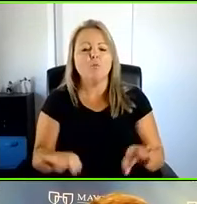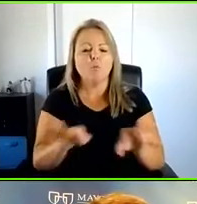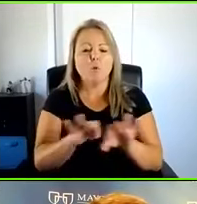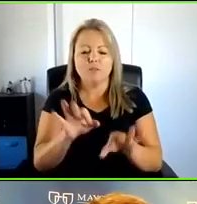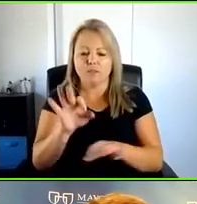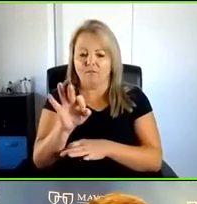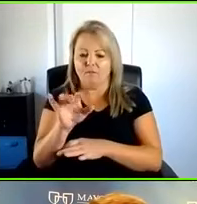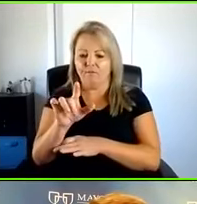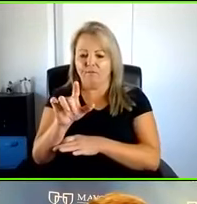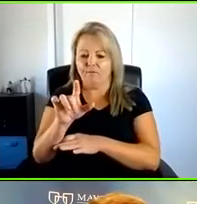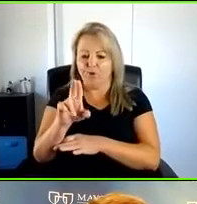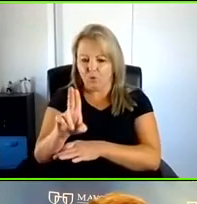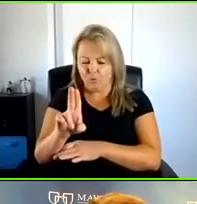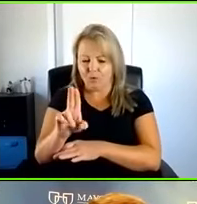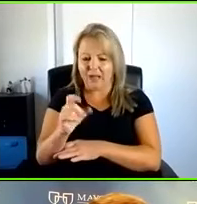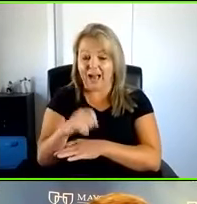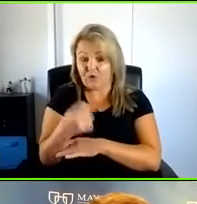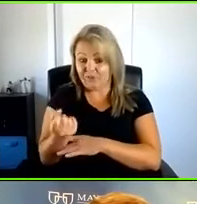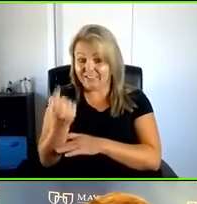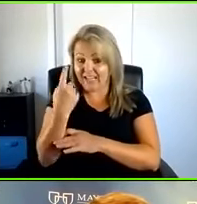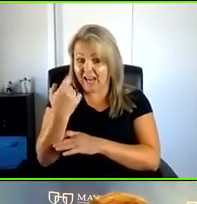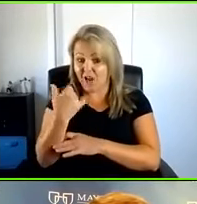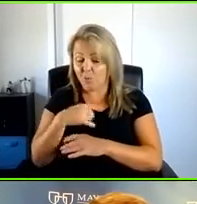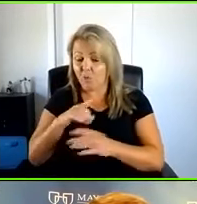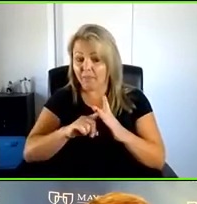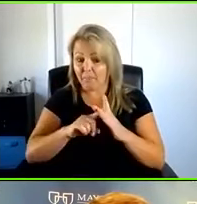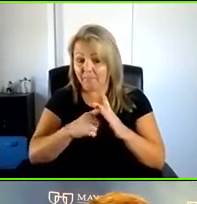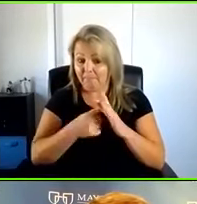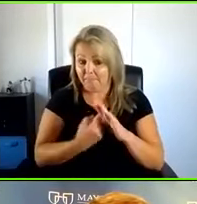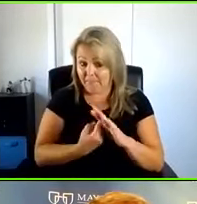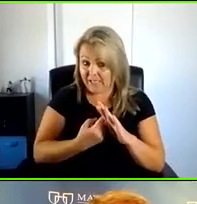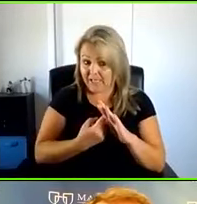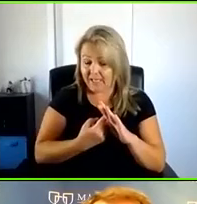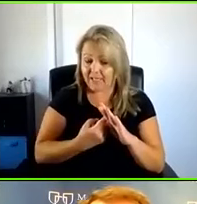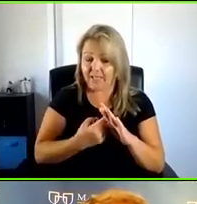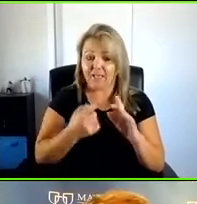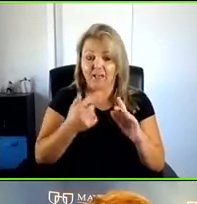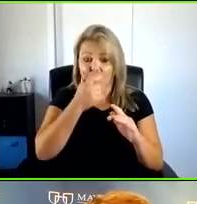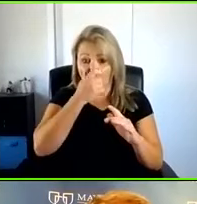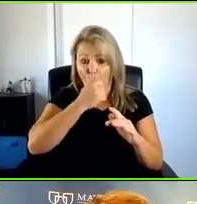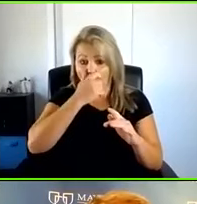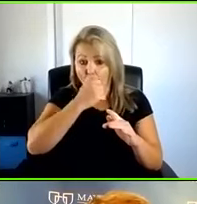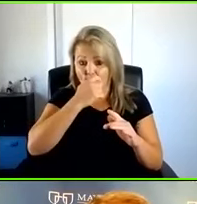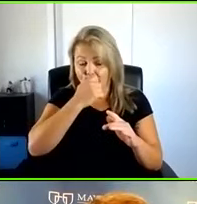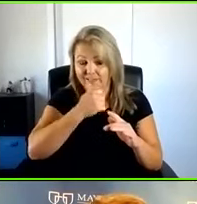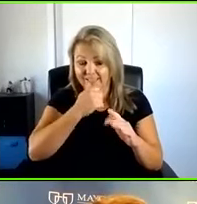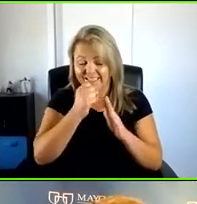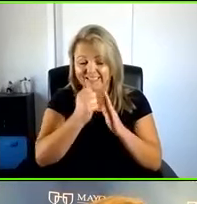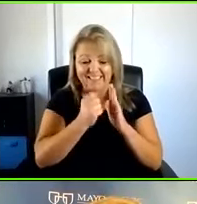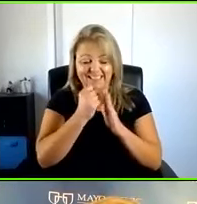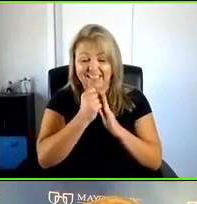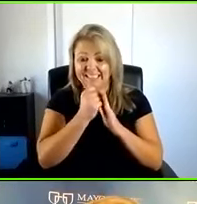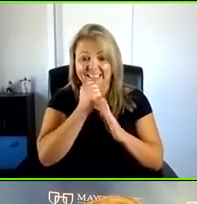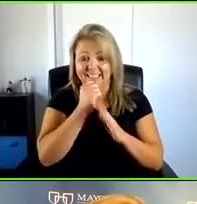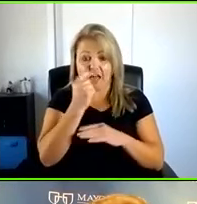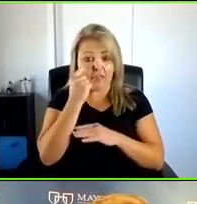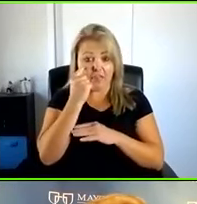flu. I understand that we're actually at the very beginning of cold season, even if people don't think it